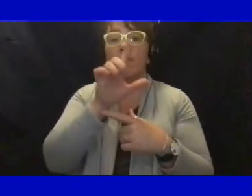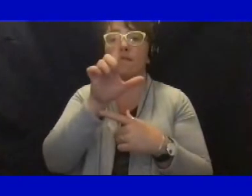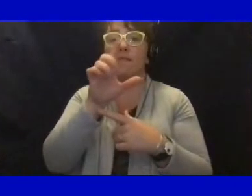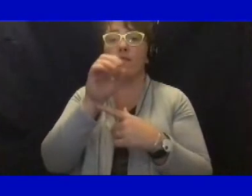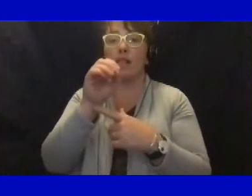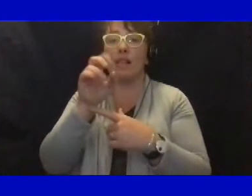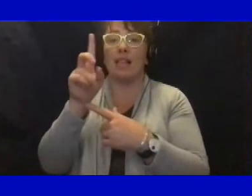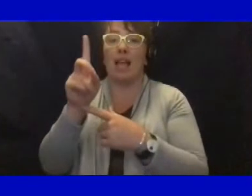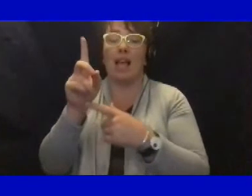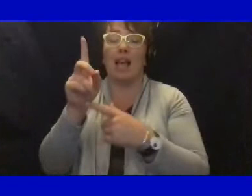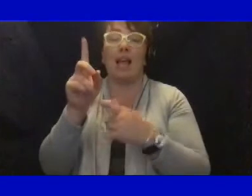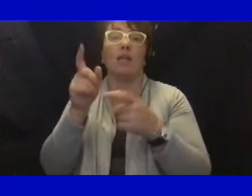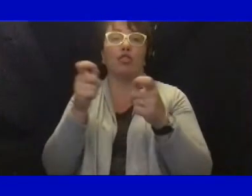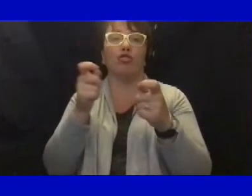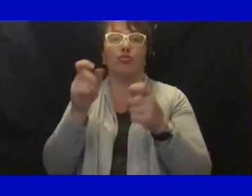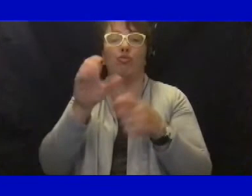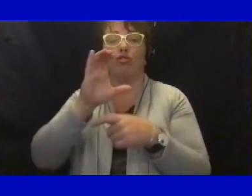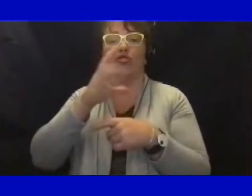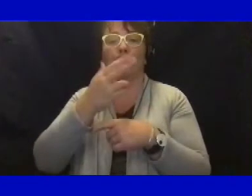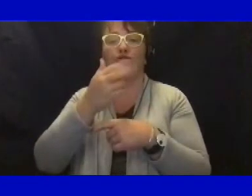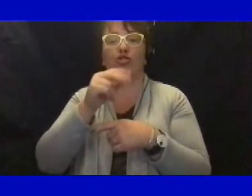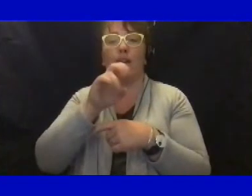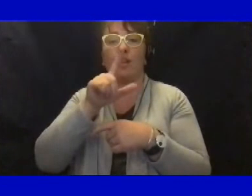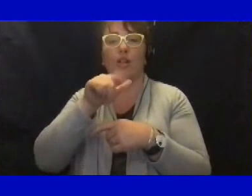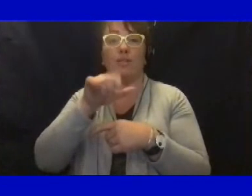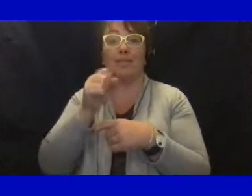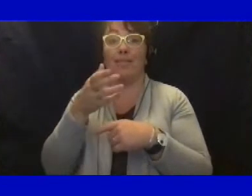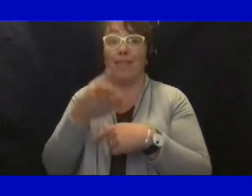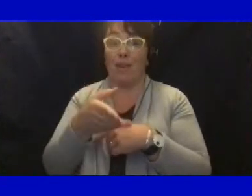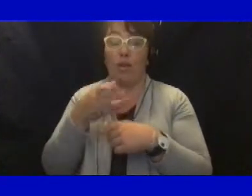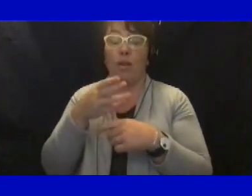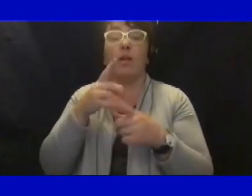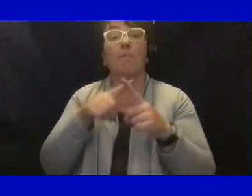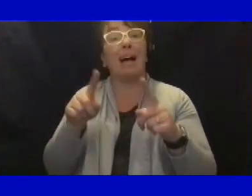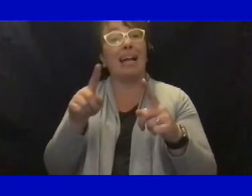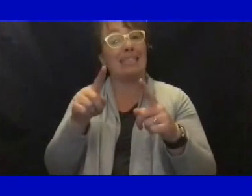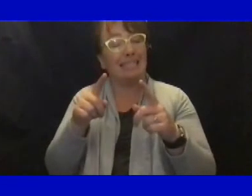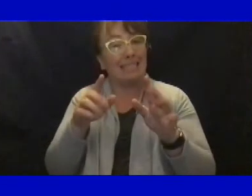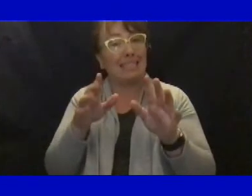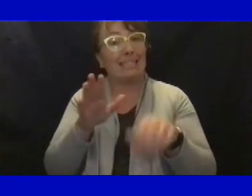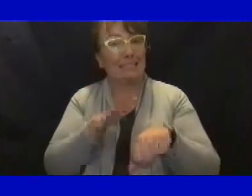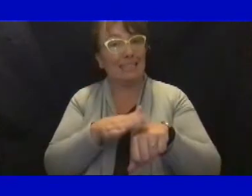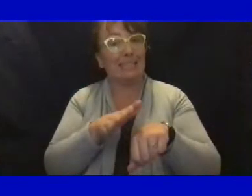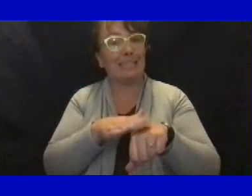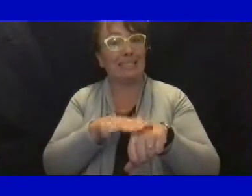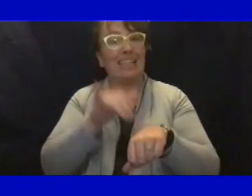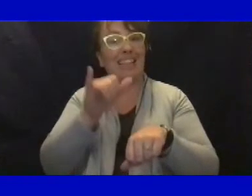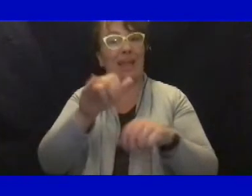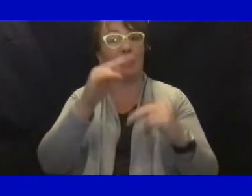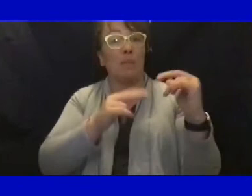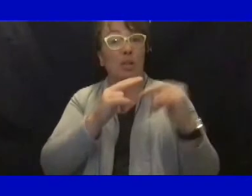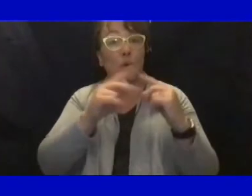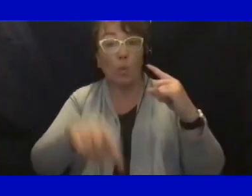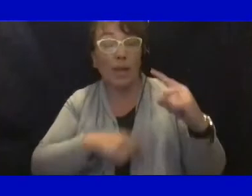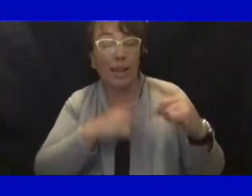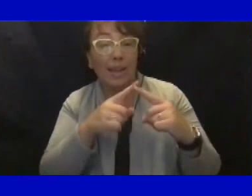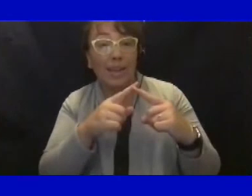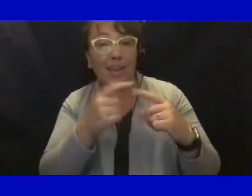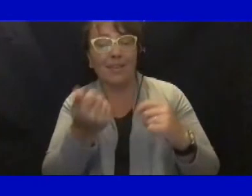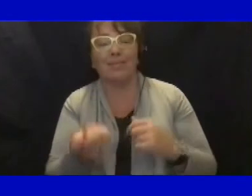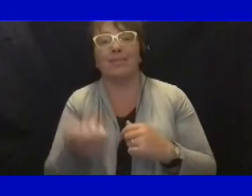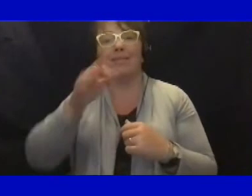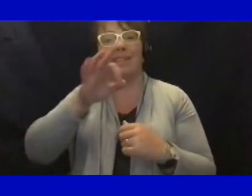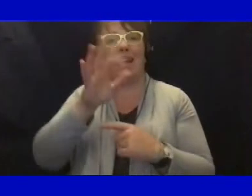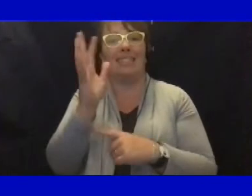canyons. The challenging news is that these flood control channels were built in the 50s, and they are not designed or sized